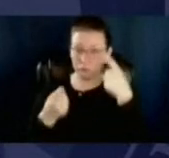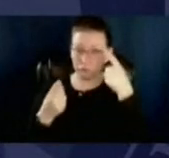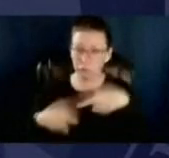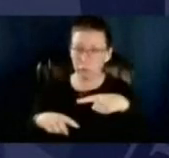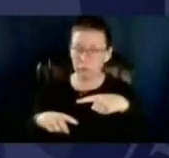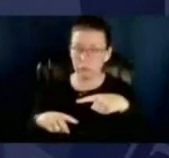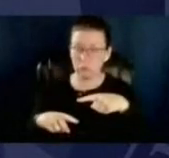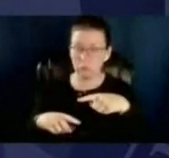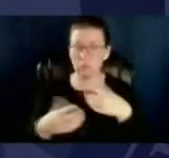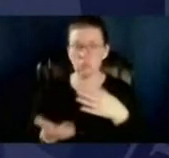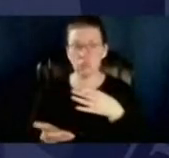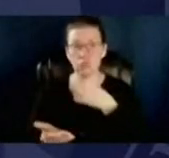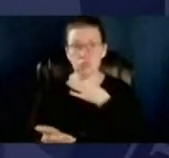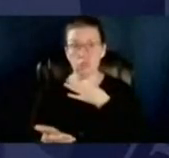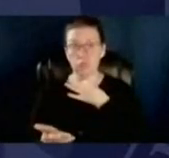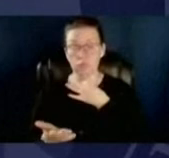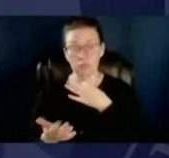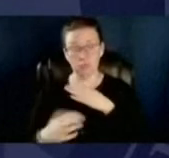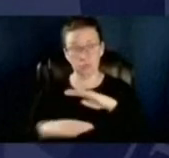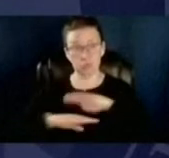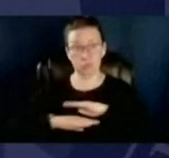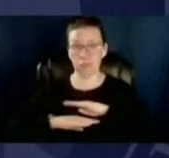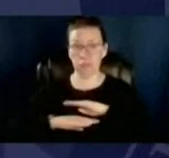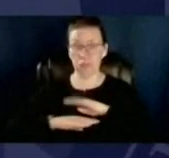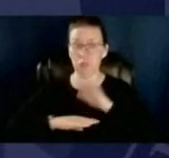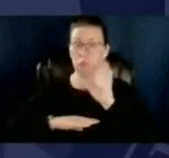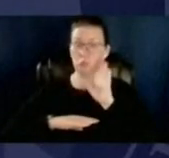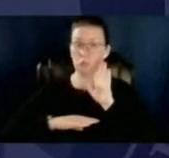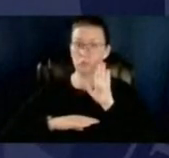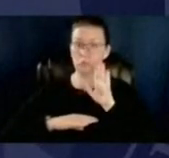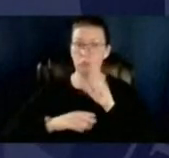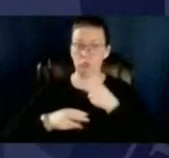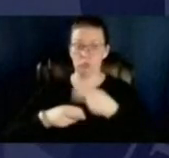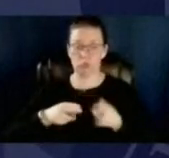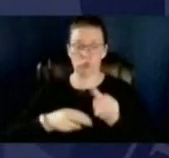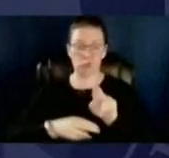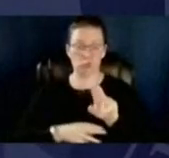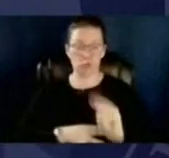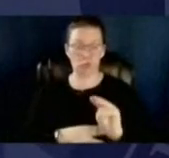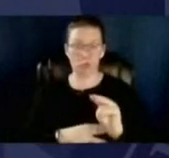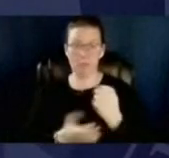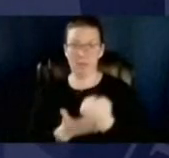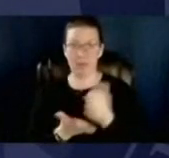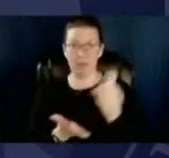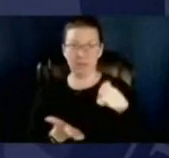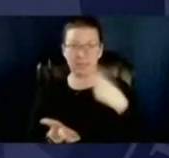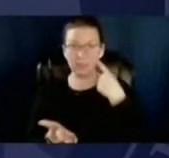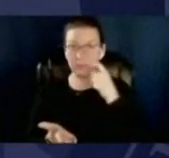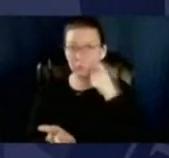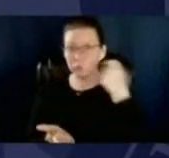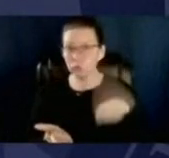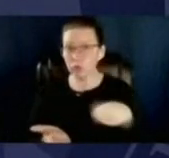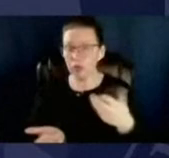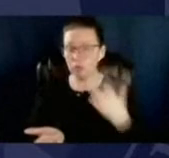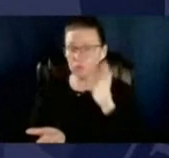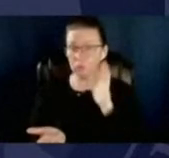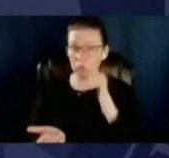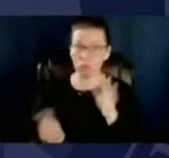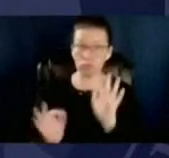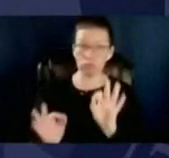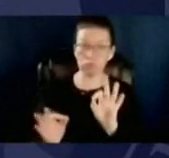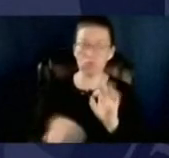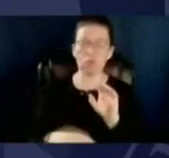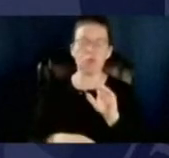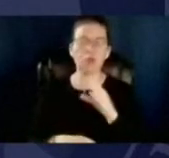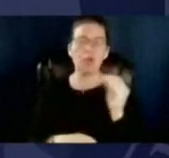sufficient to meet some of the short-term economic needs for Ukraine? What would you like to see in addition to